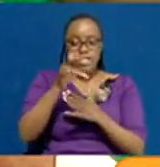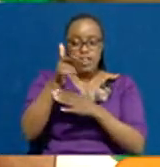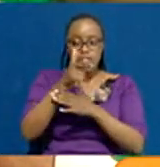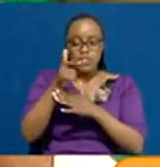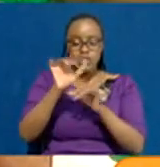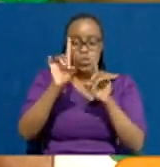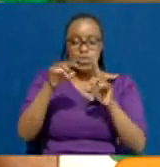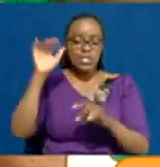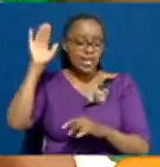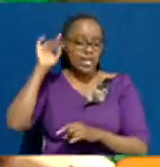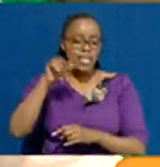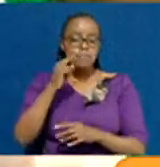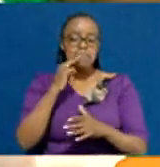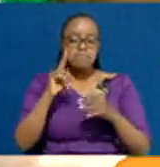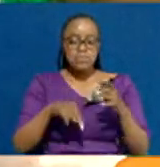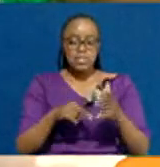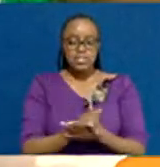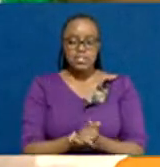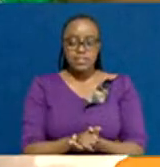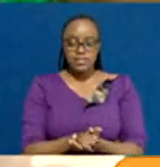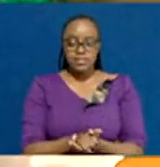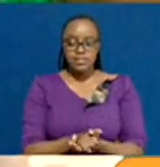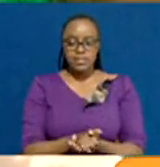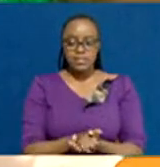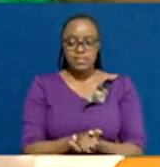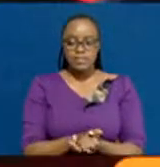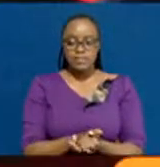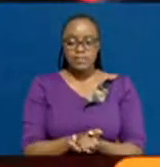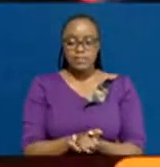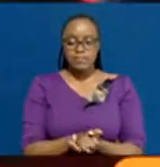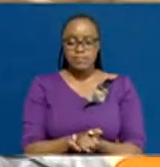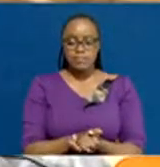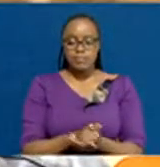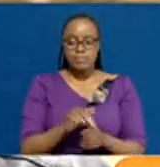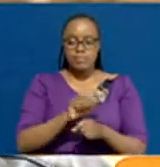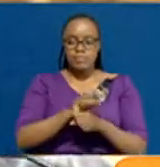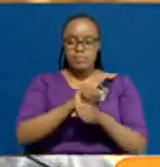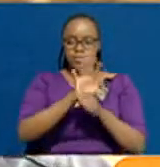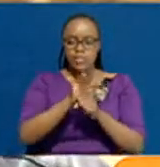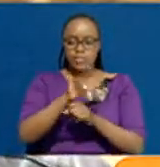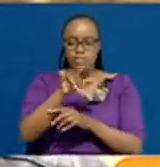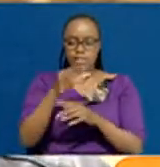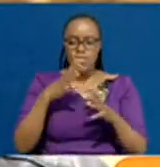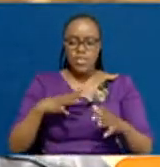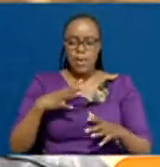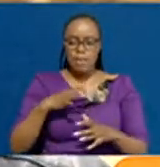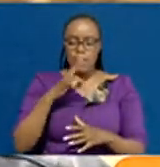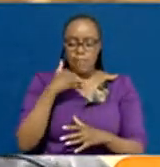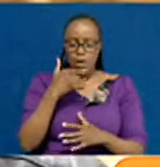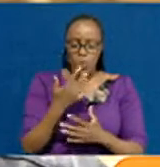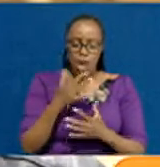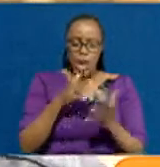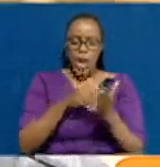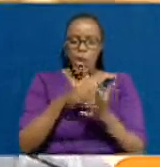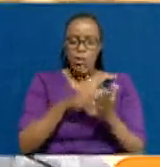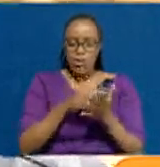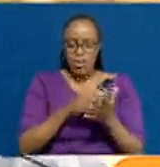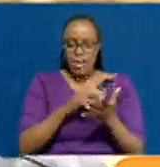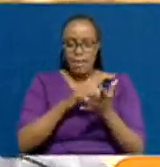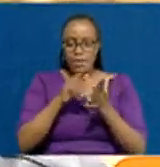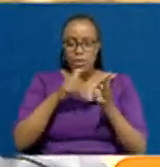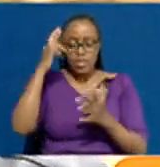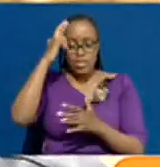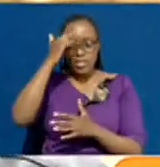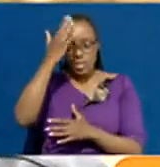Let's hear what they have to say. This COVID virus was attacking especially these people whose immunities were weak. So that is why I